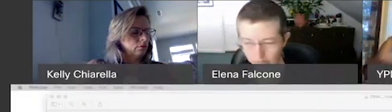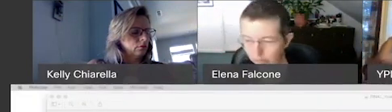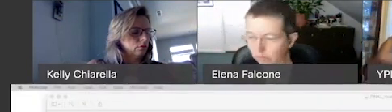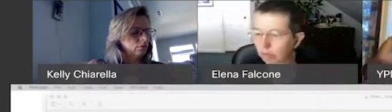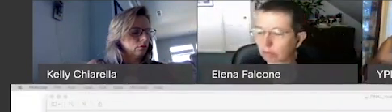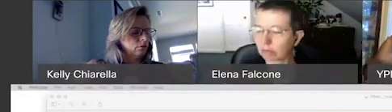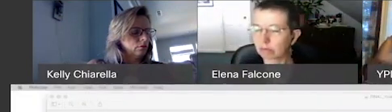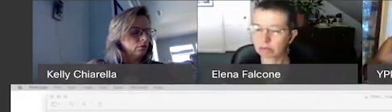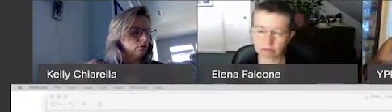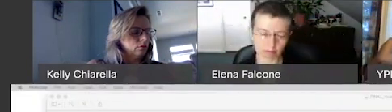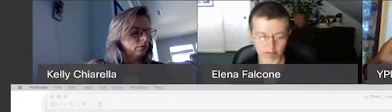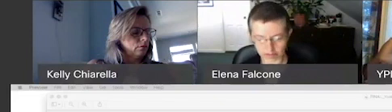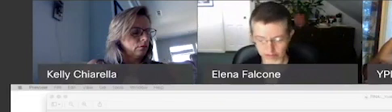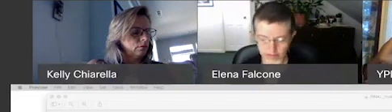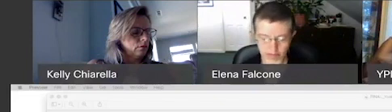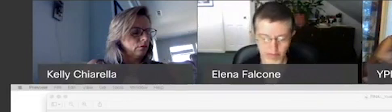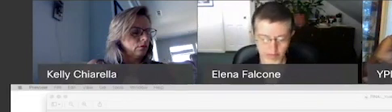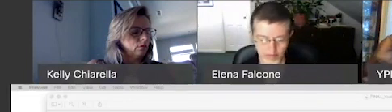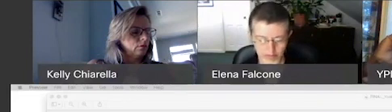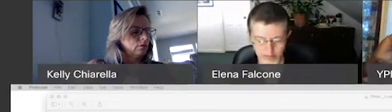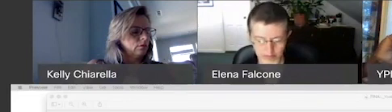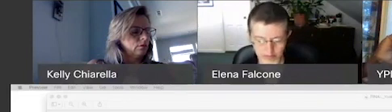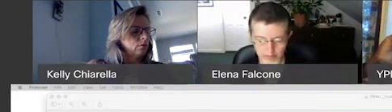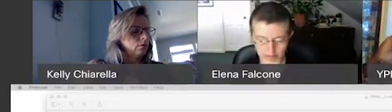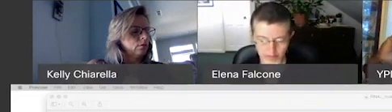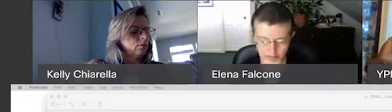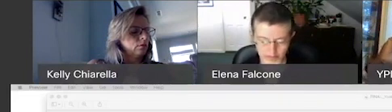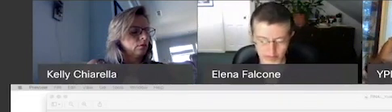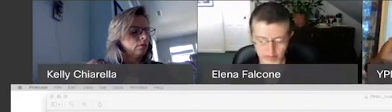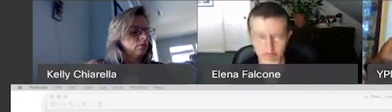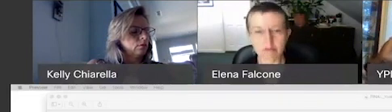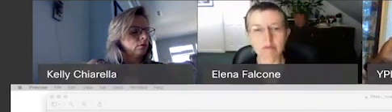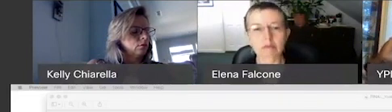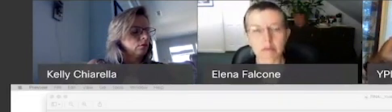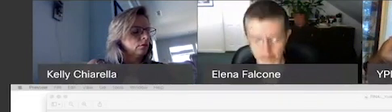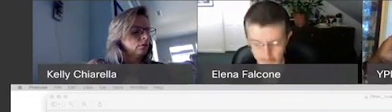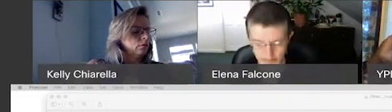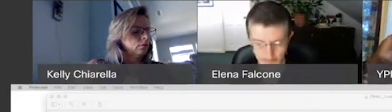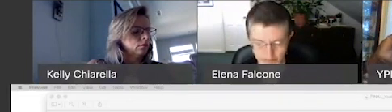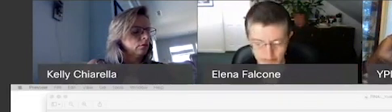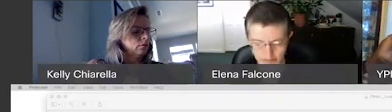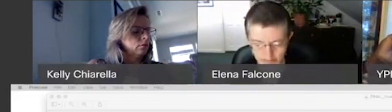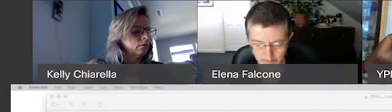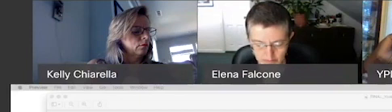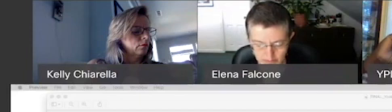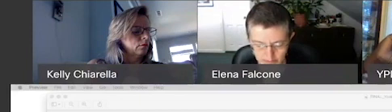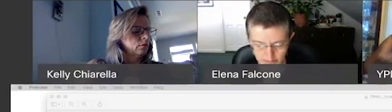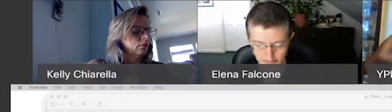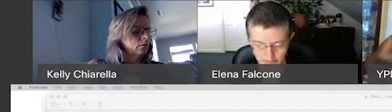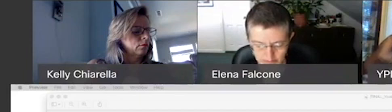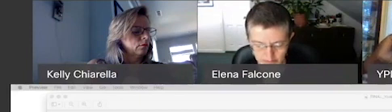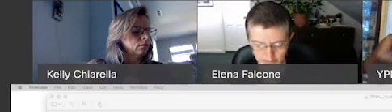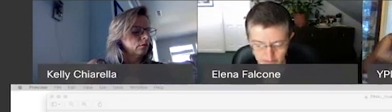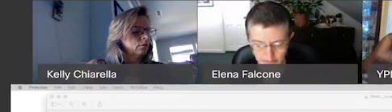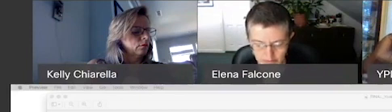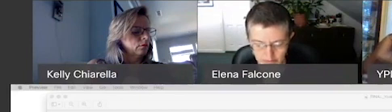you to go online, buy a gift card, and then call back with a serial number. This is by definition a scam. Businesses are not permitted to